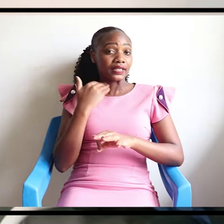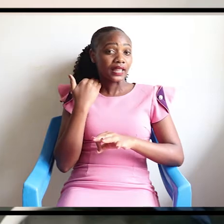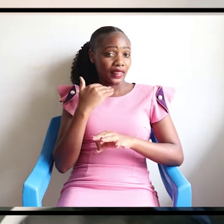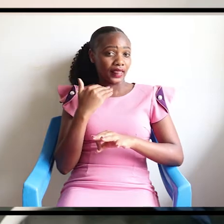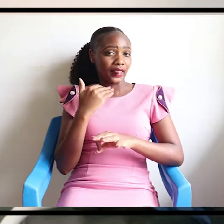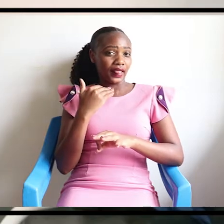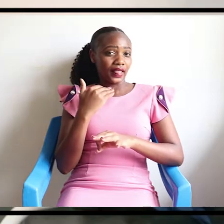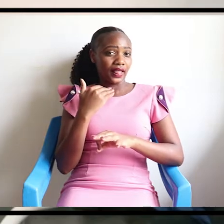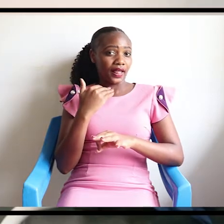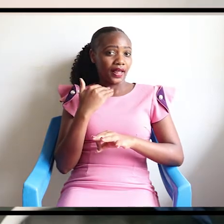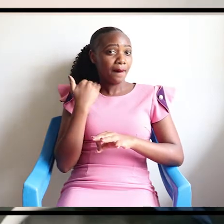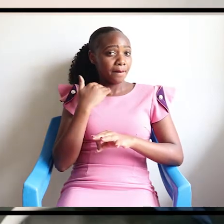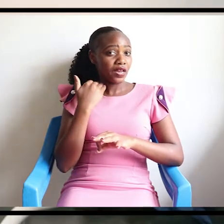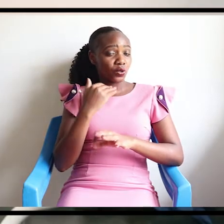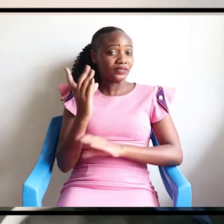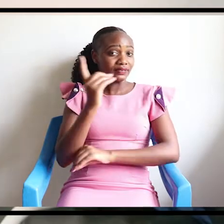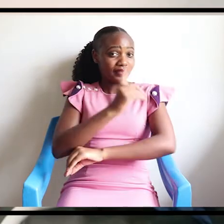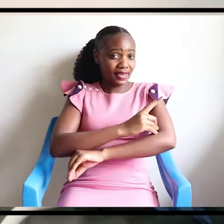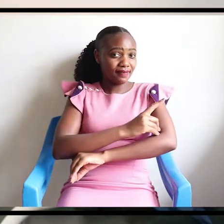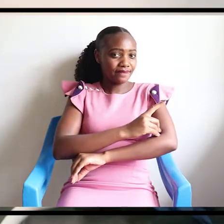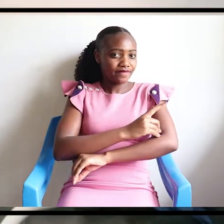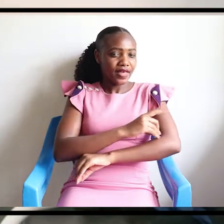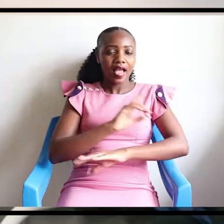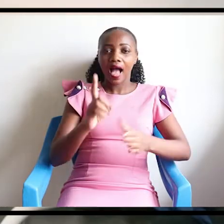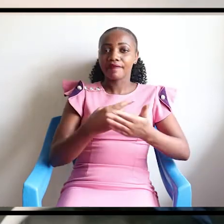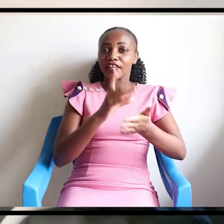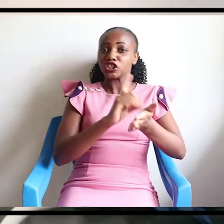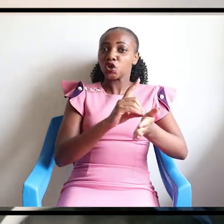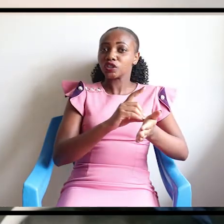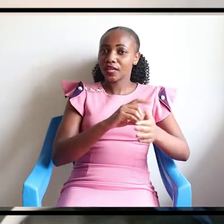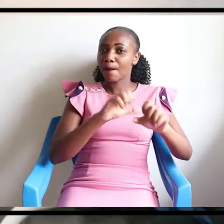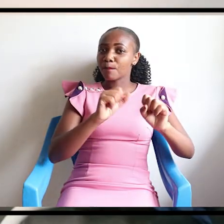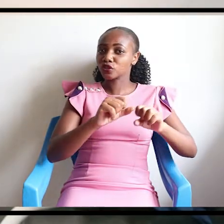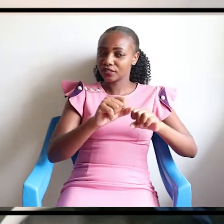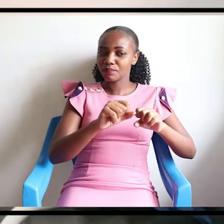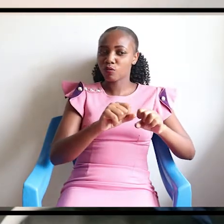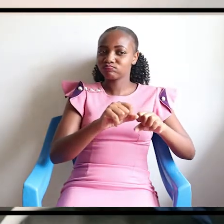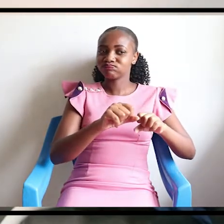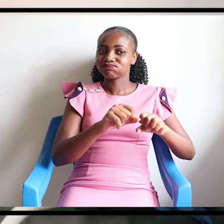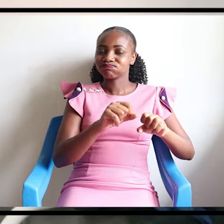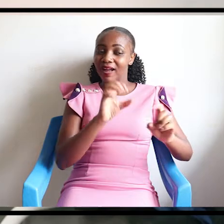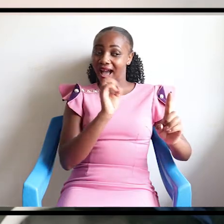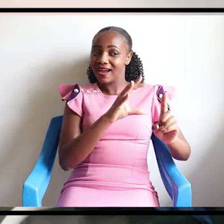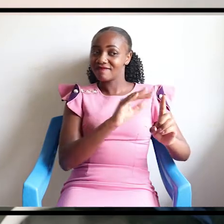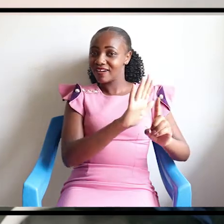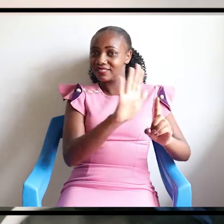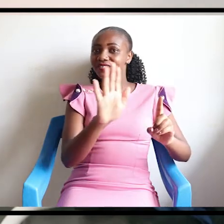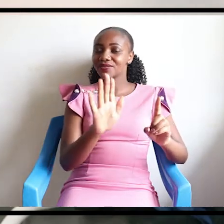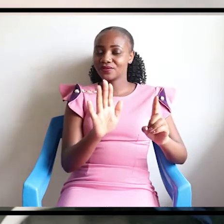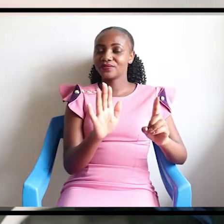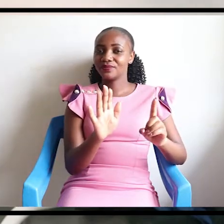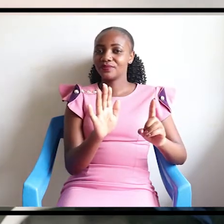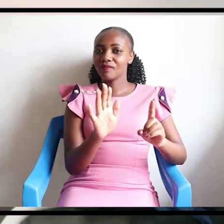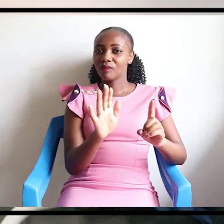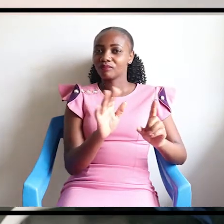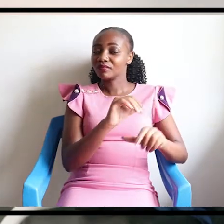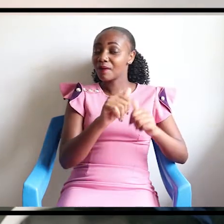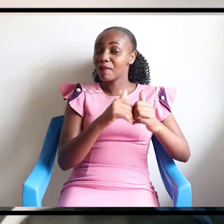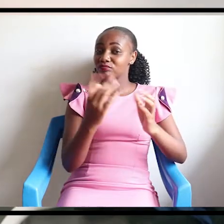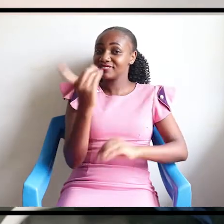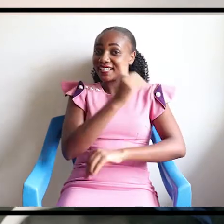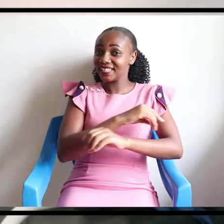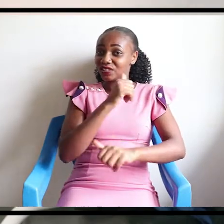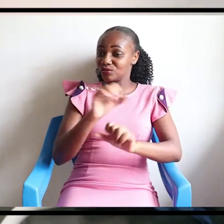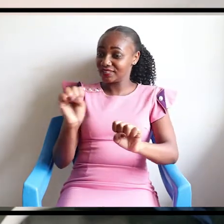able to guide you. During this period, you are unsafe. During this period, you're safe, so you can engage in sexual intercourse.